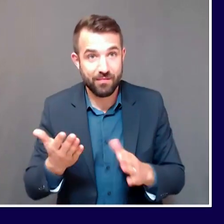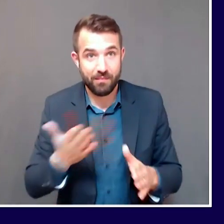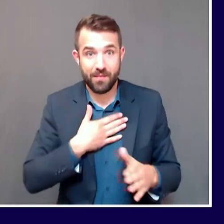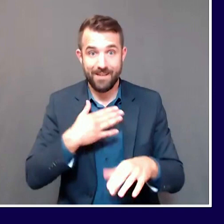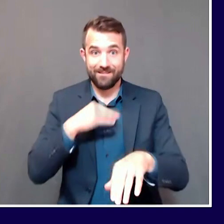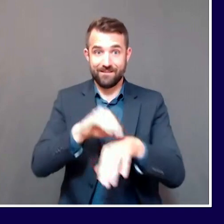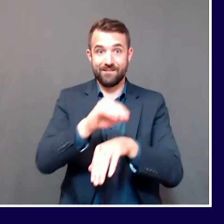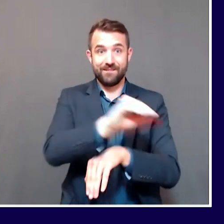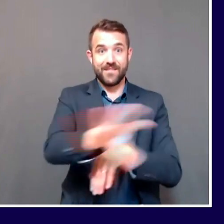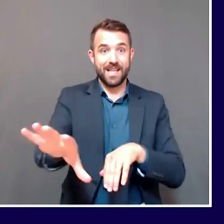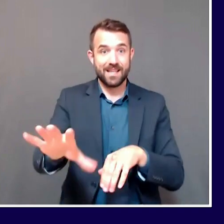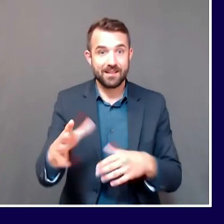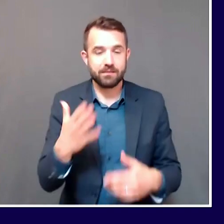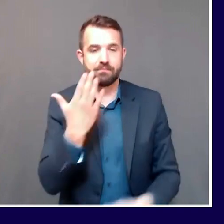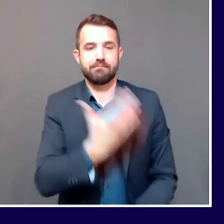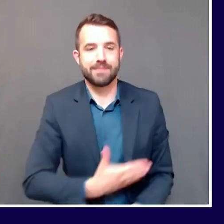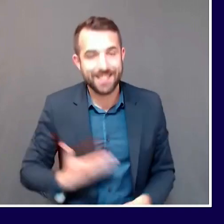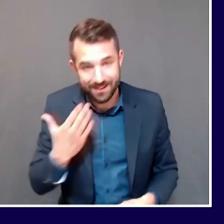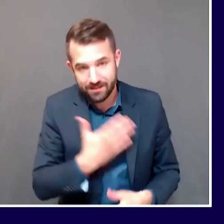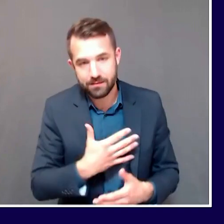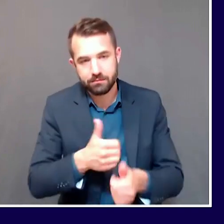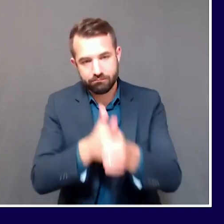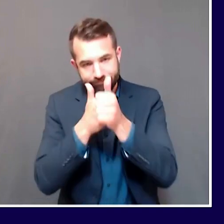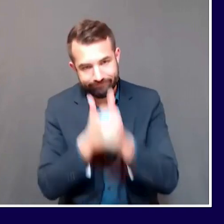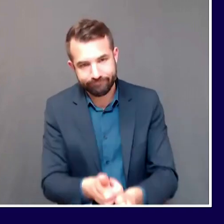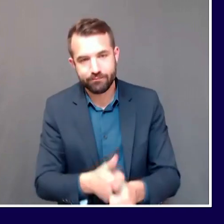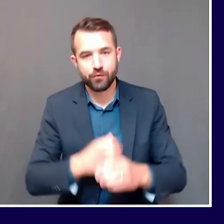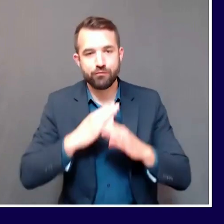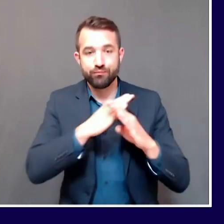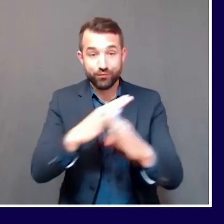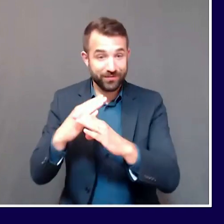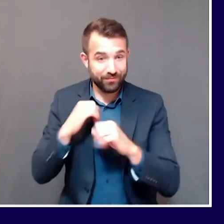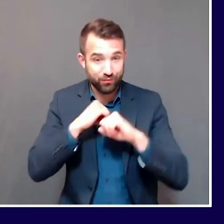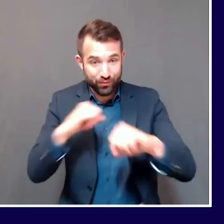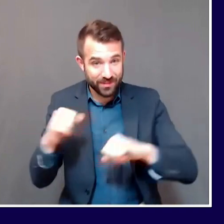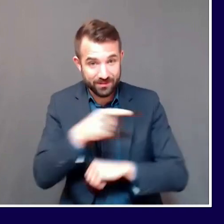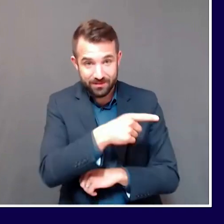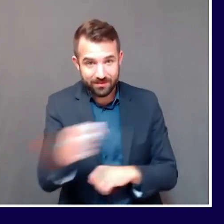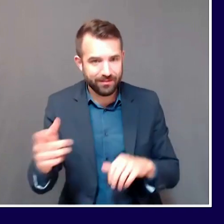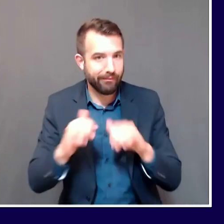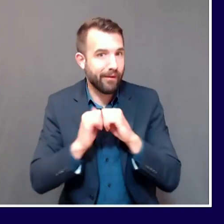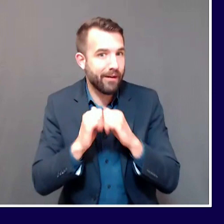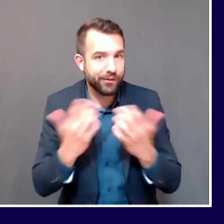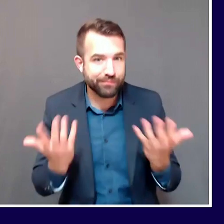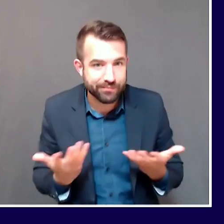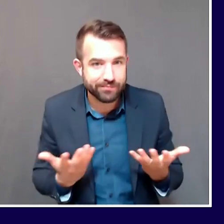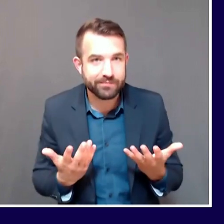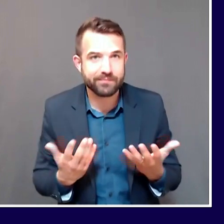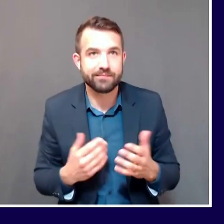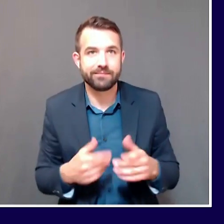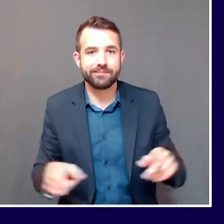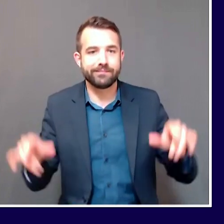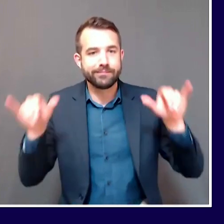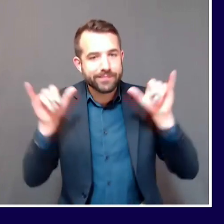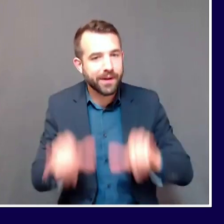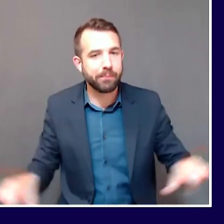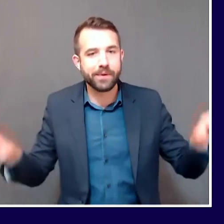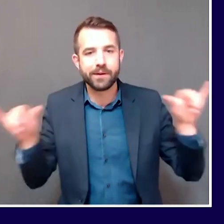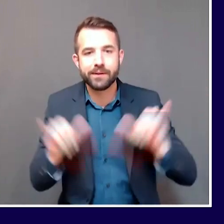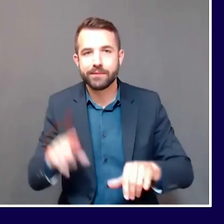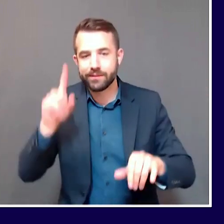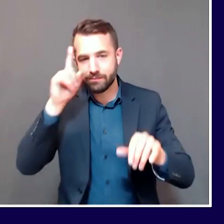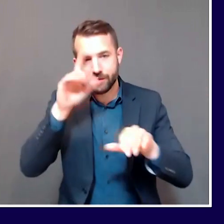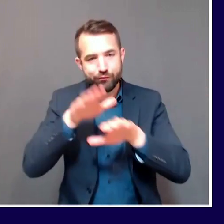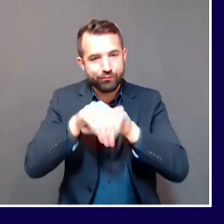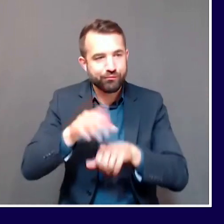to follow for preventing getting COVID-19, from keeping your family members safe, the tried and true things we've